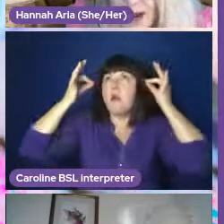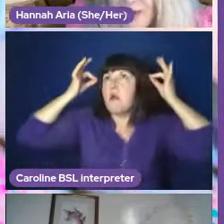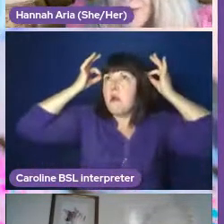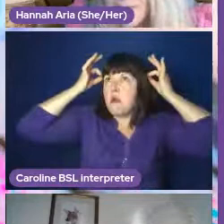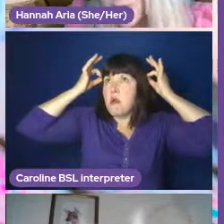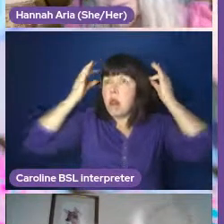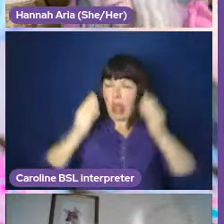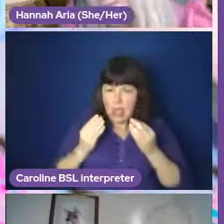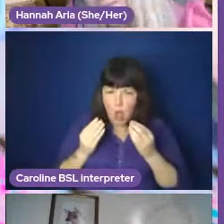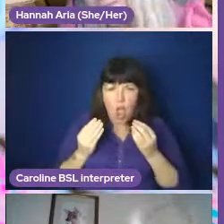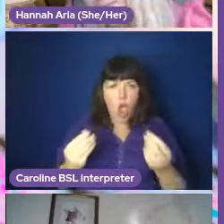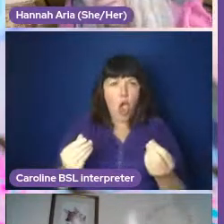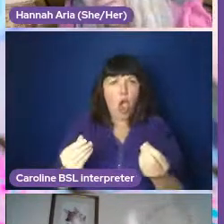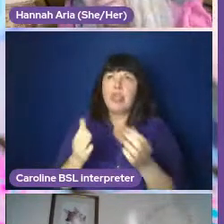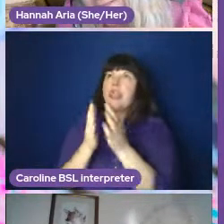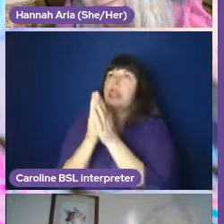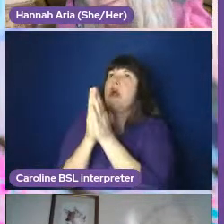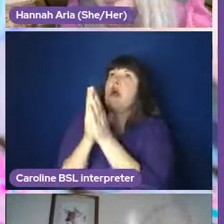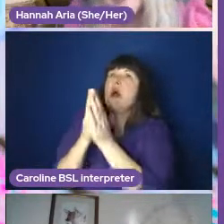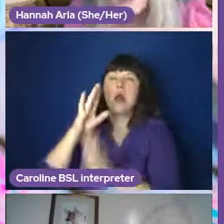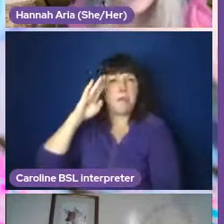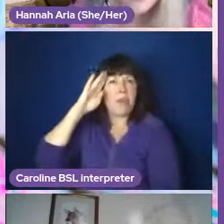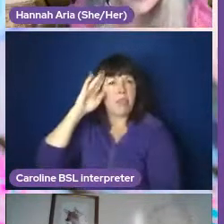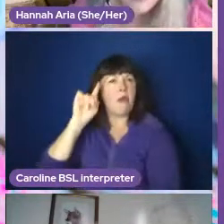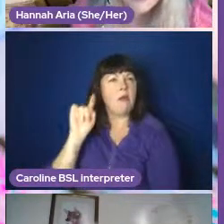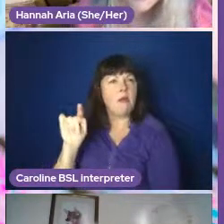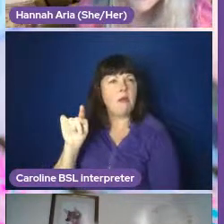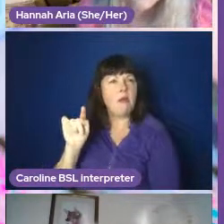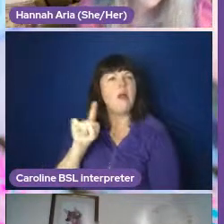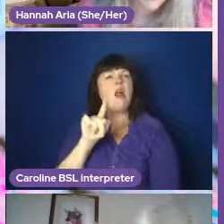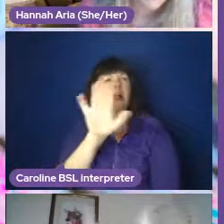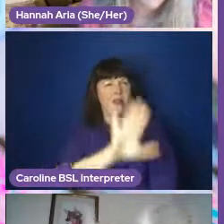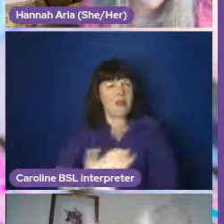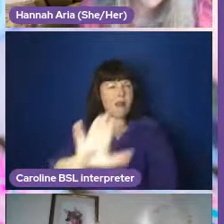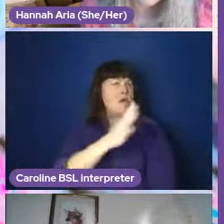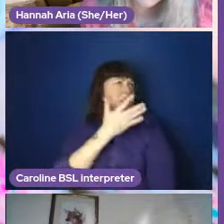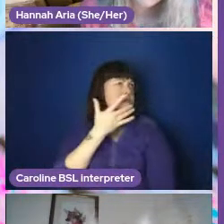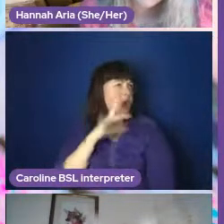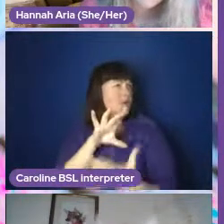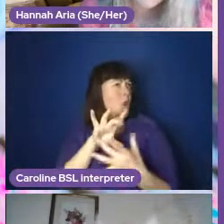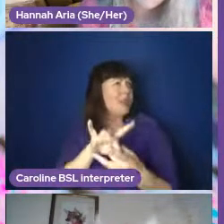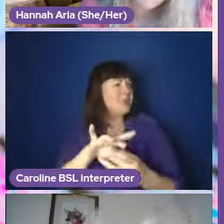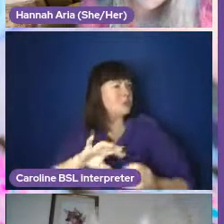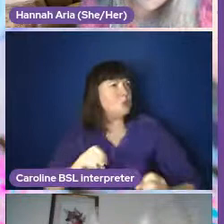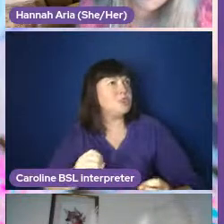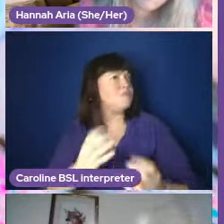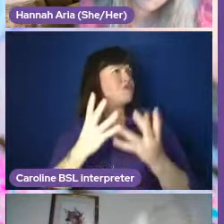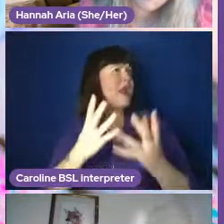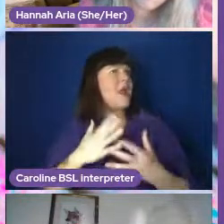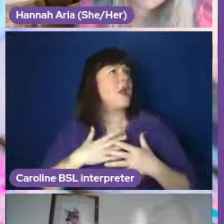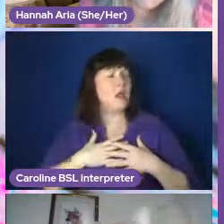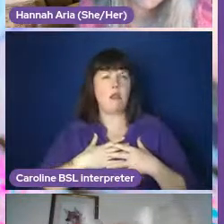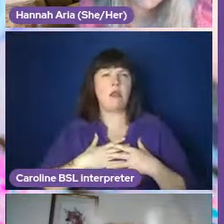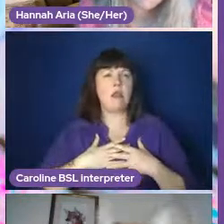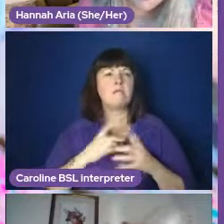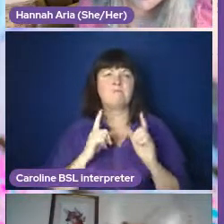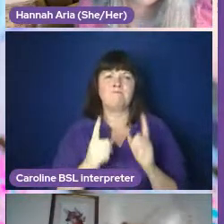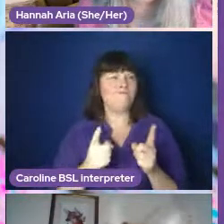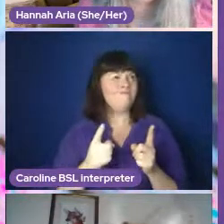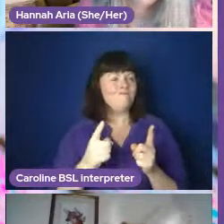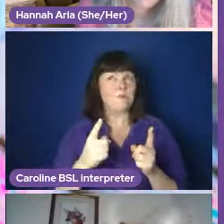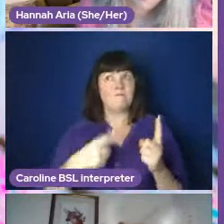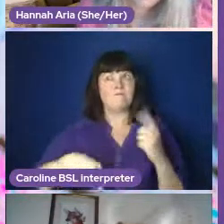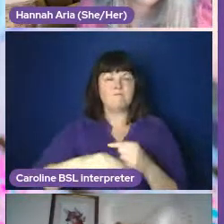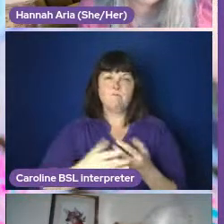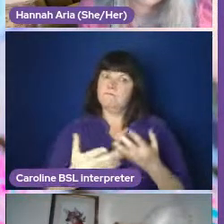there as well. It's nice and springy like as well. Yeah. I mean, we've really got to grab onto that at the